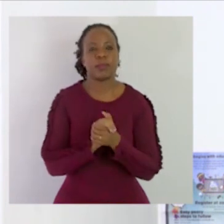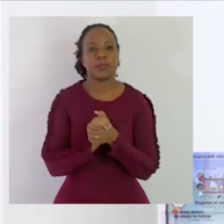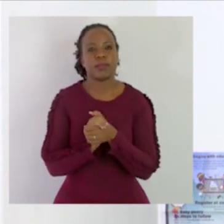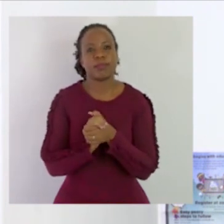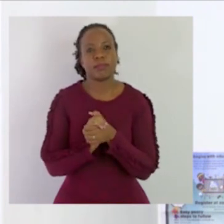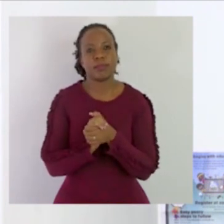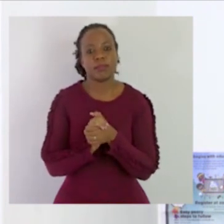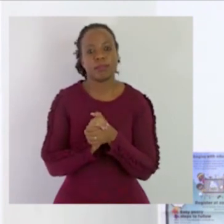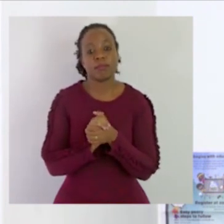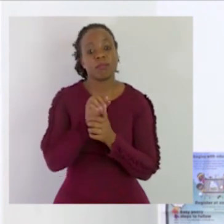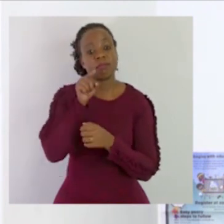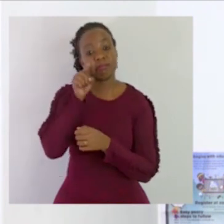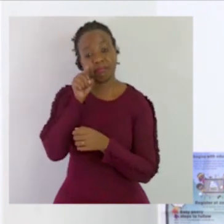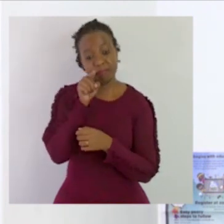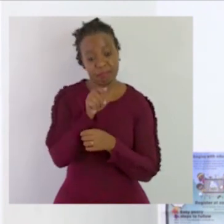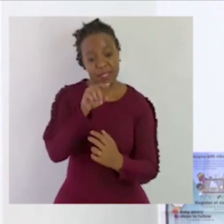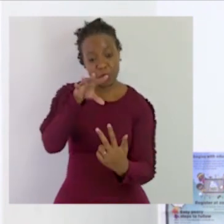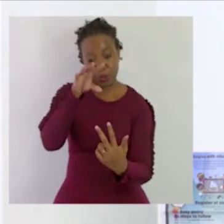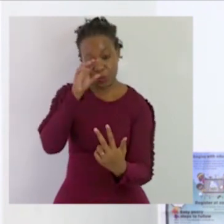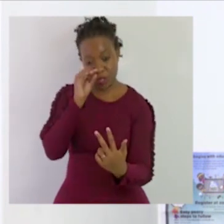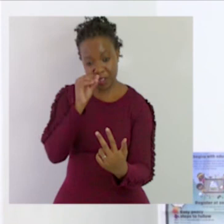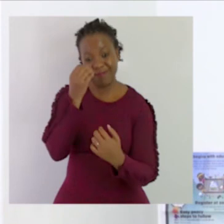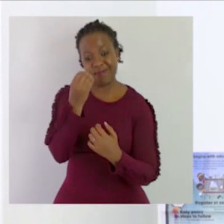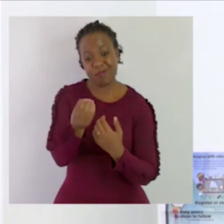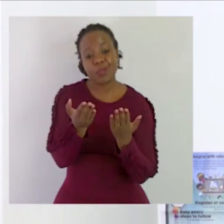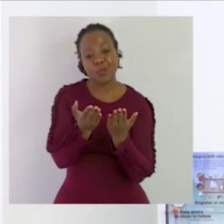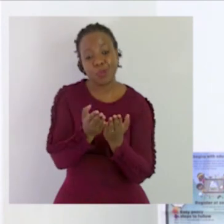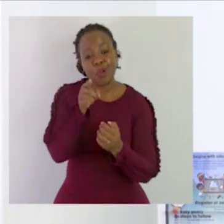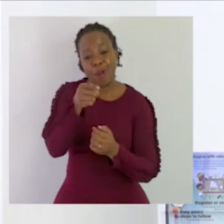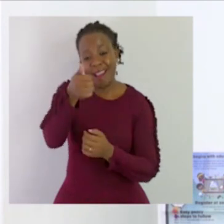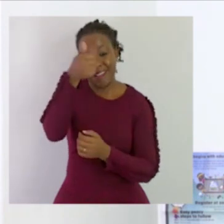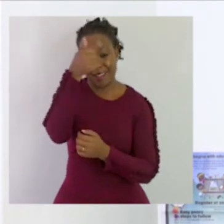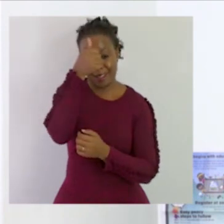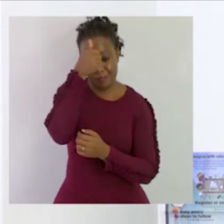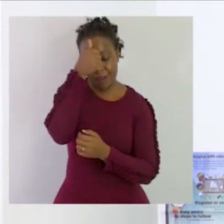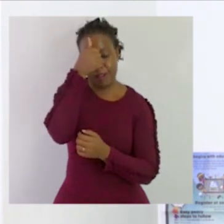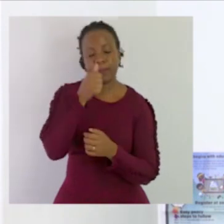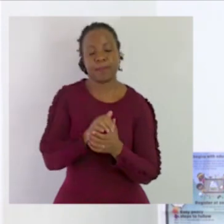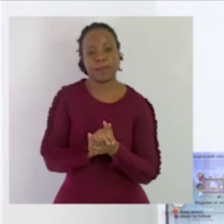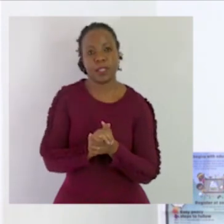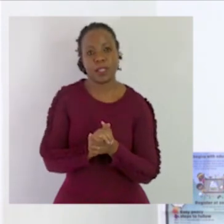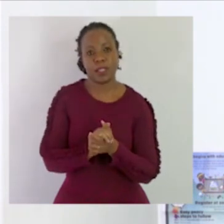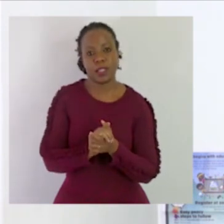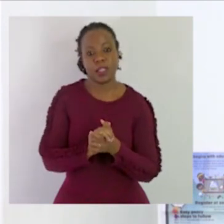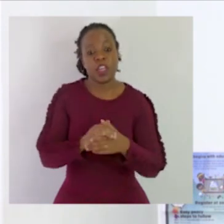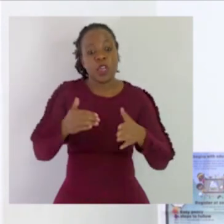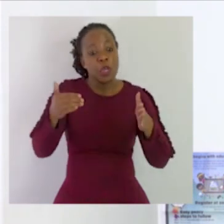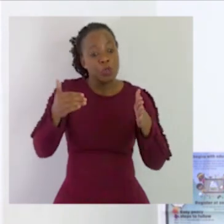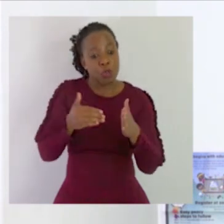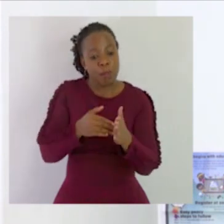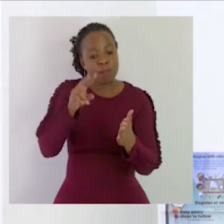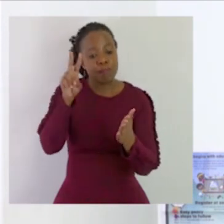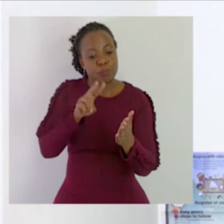as students, as clever students, let me say, we should not stop reading.